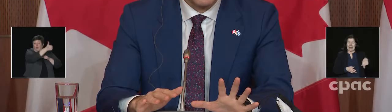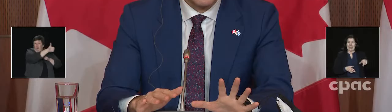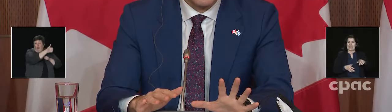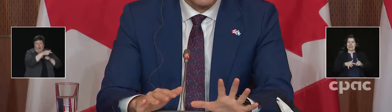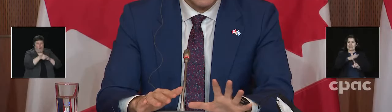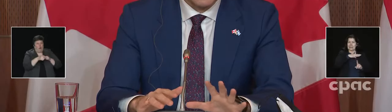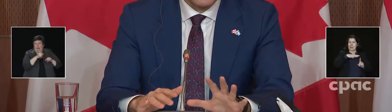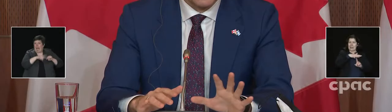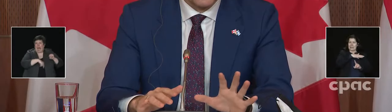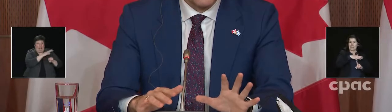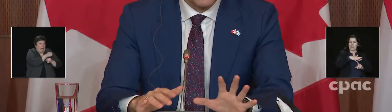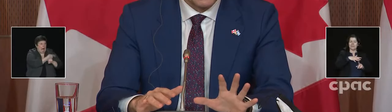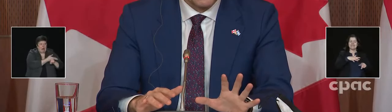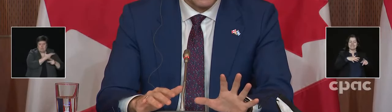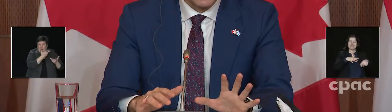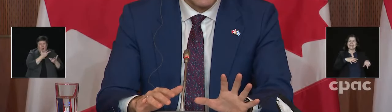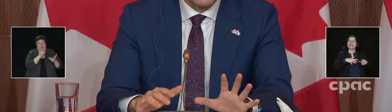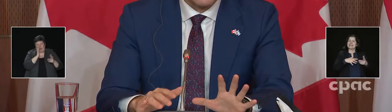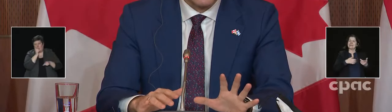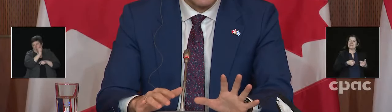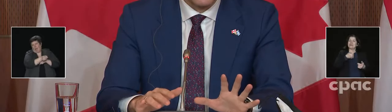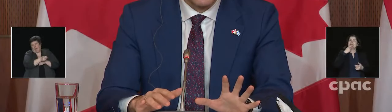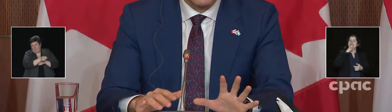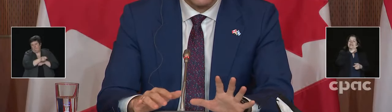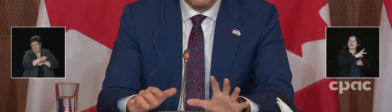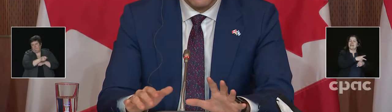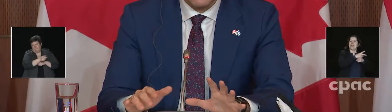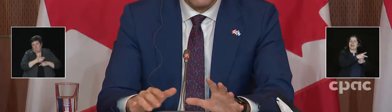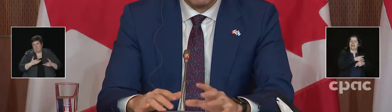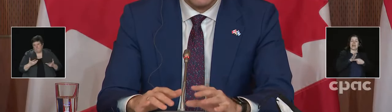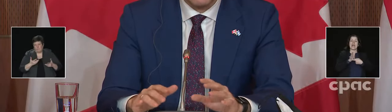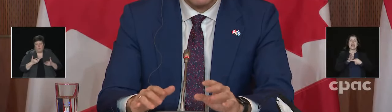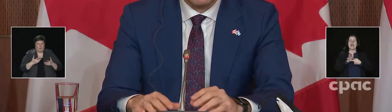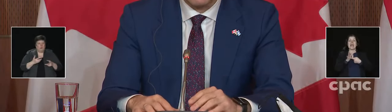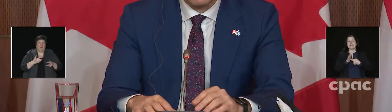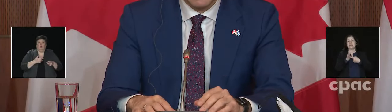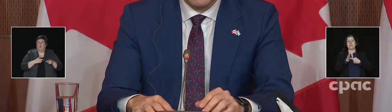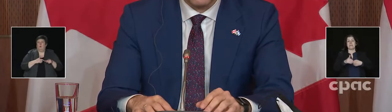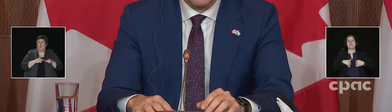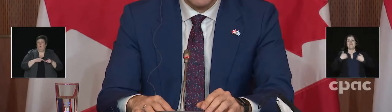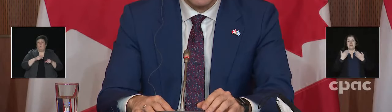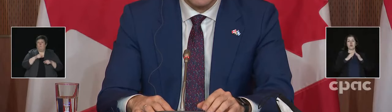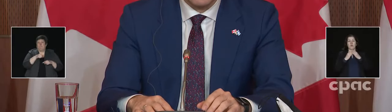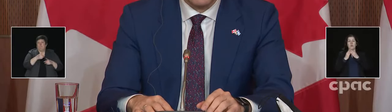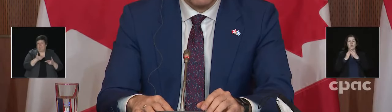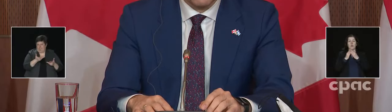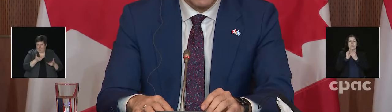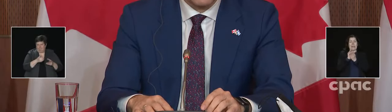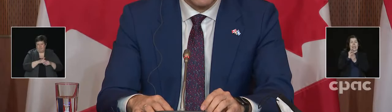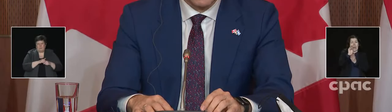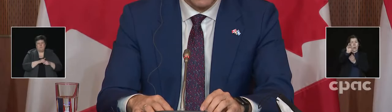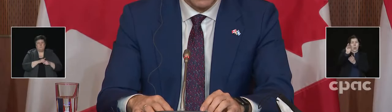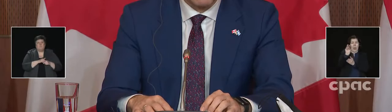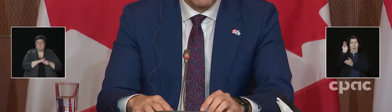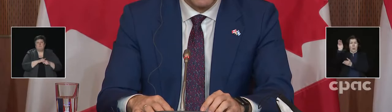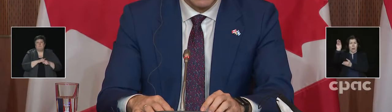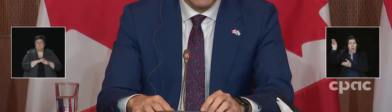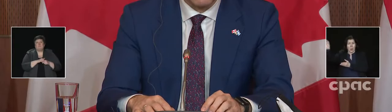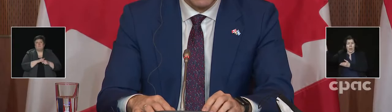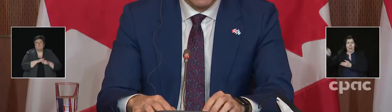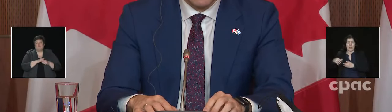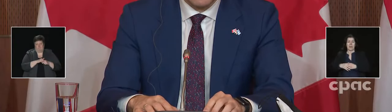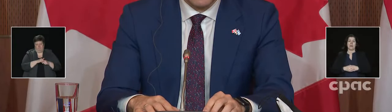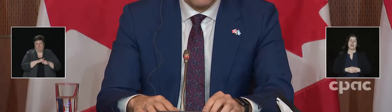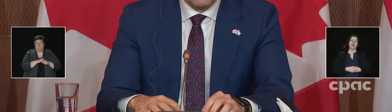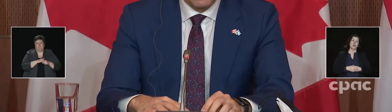remote communities with greater distancing from medical care provided in a hospital